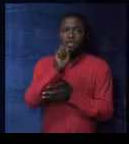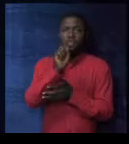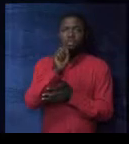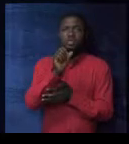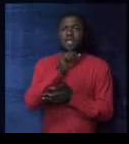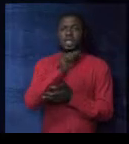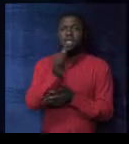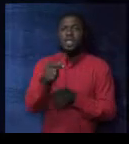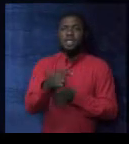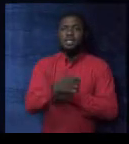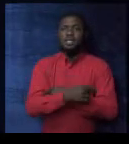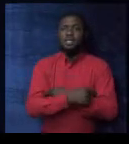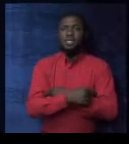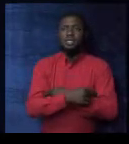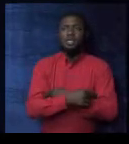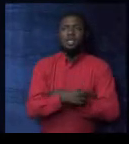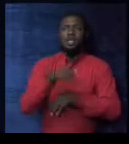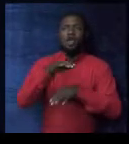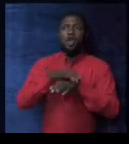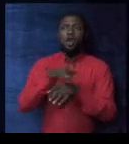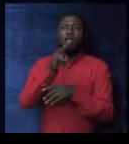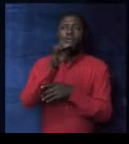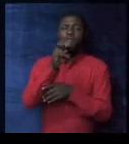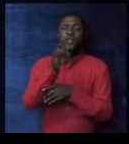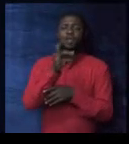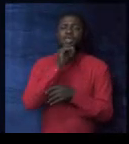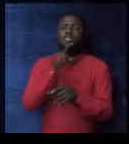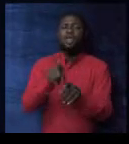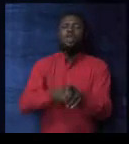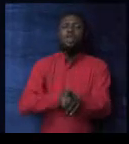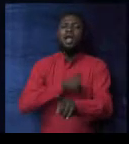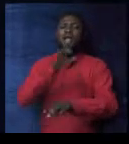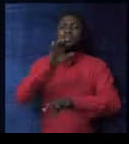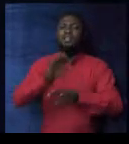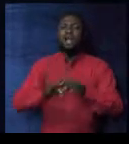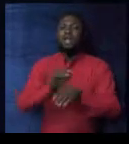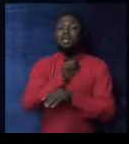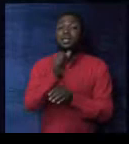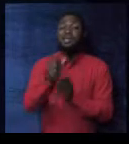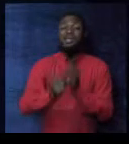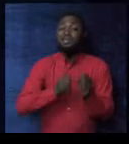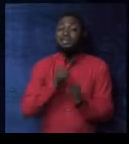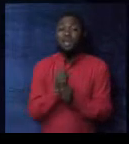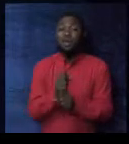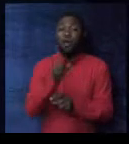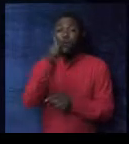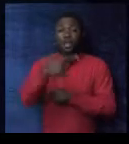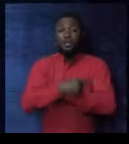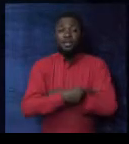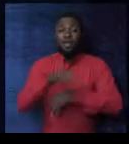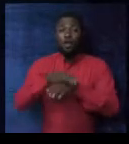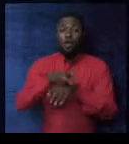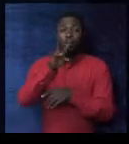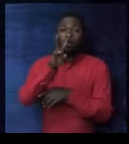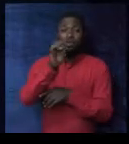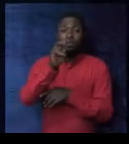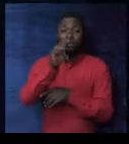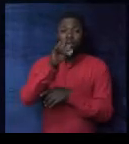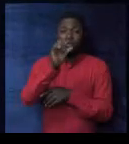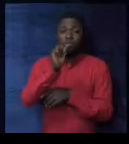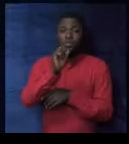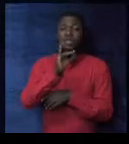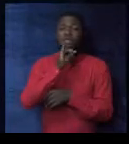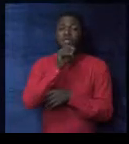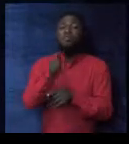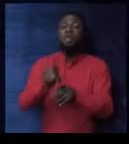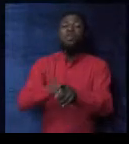Venus. Venus. A day on Venus is longer than a year. A day on Venus